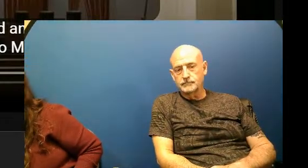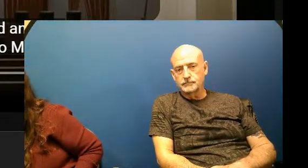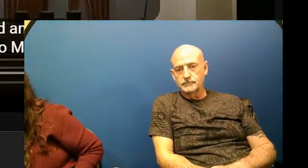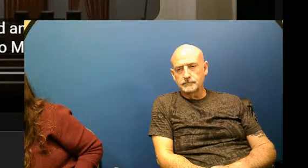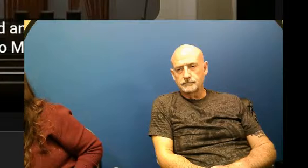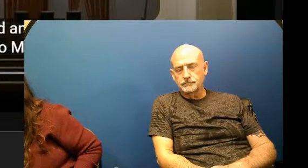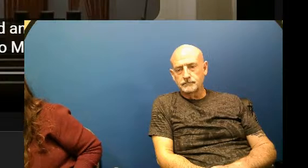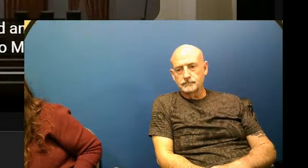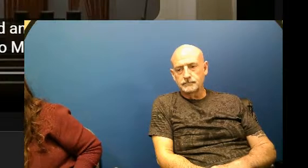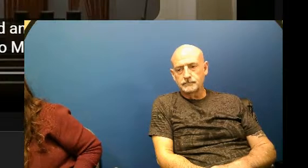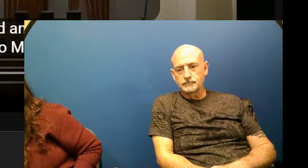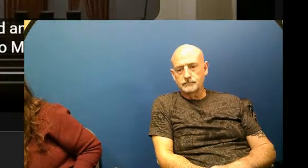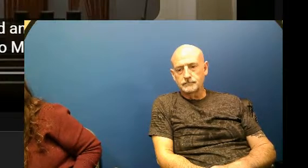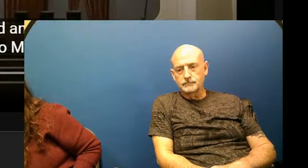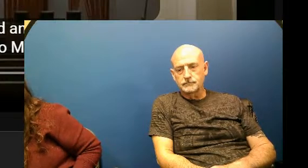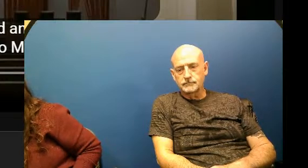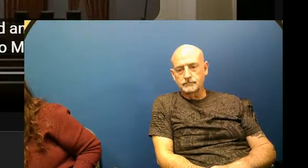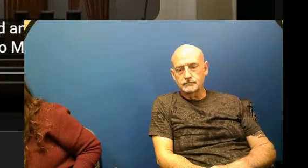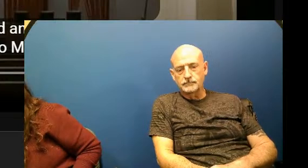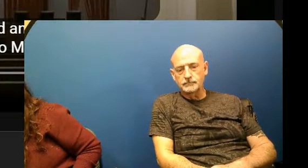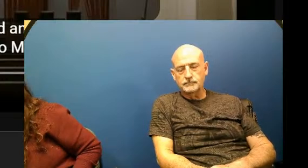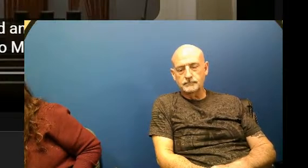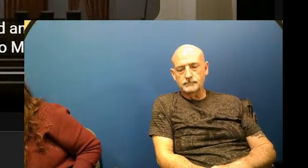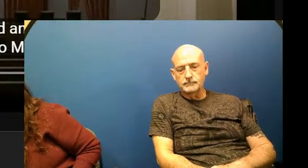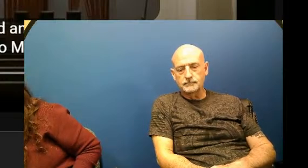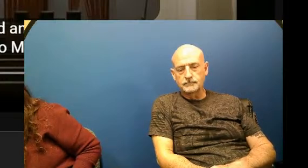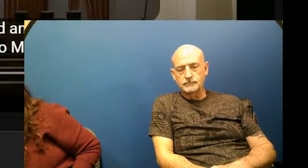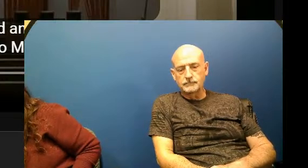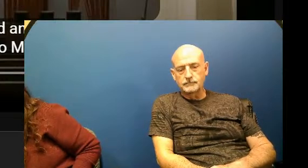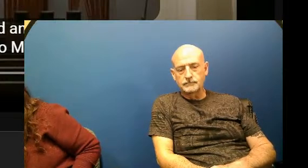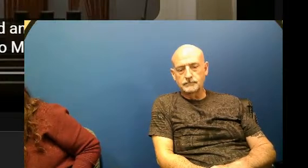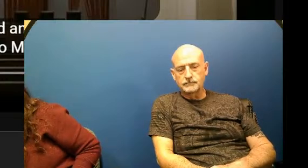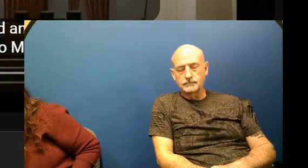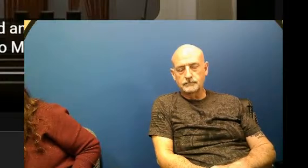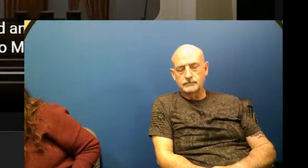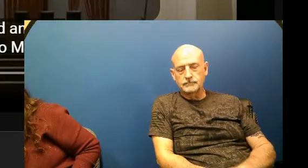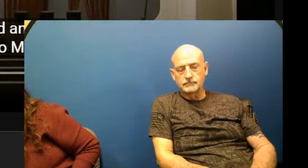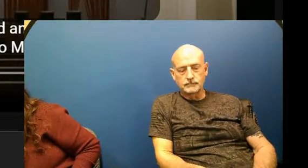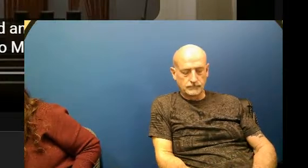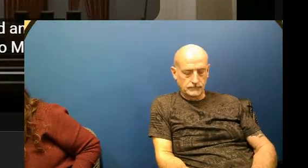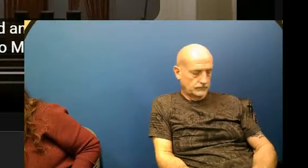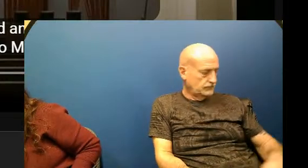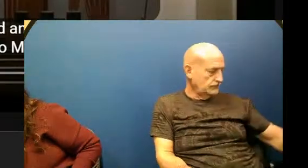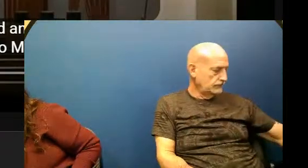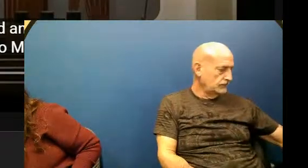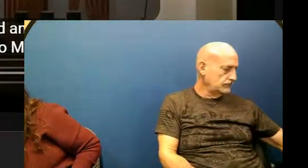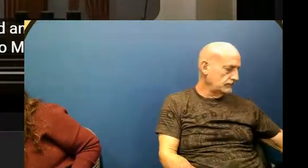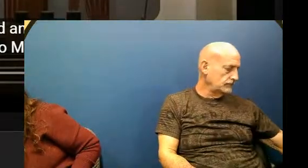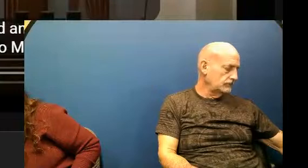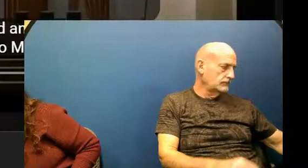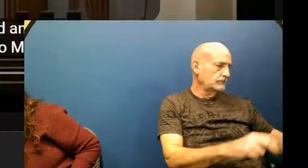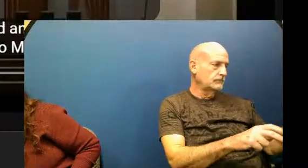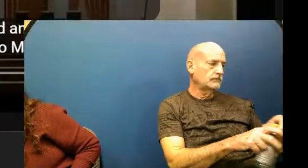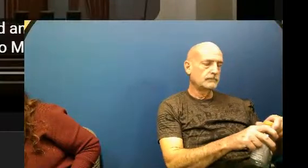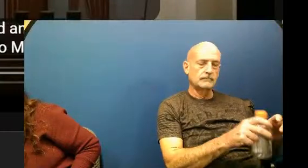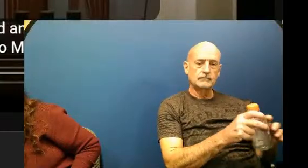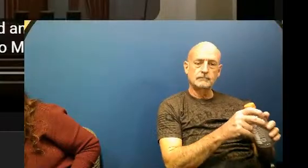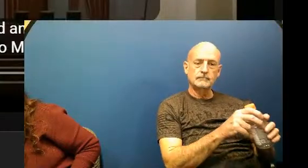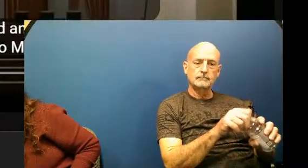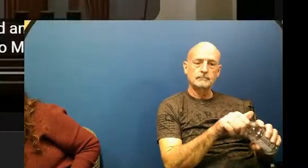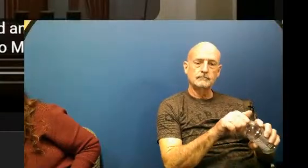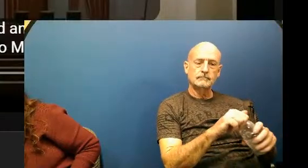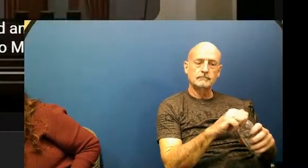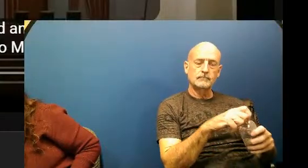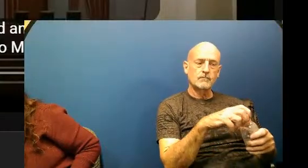brief that I don't think any other website gathers. So wouldn't this be a